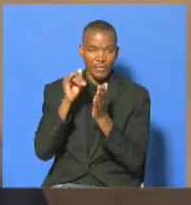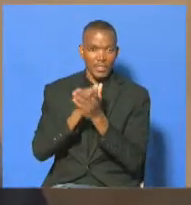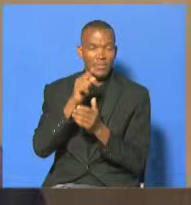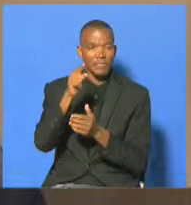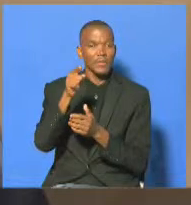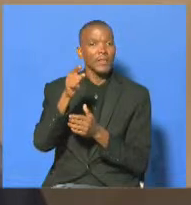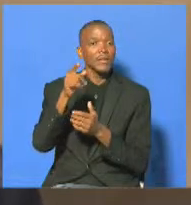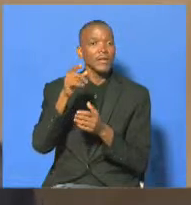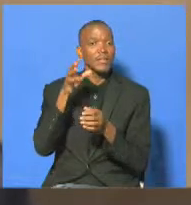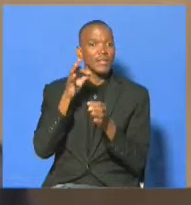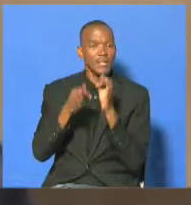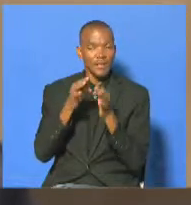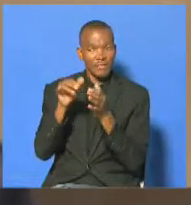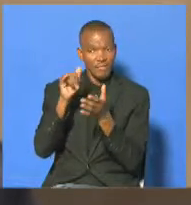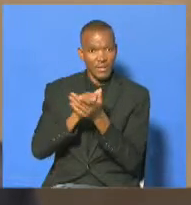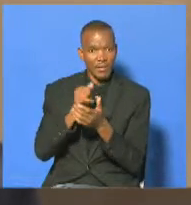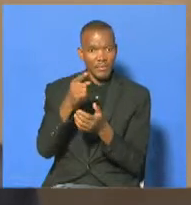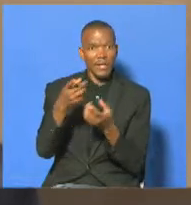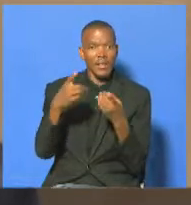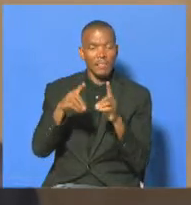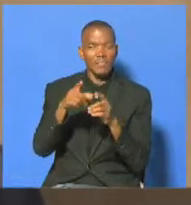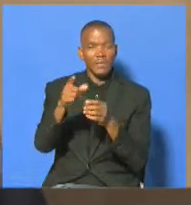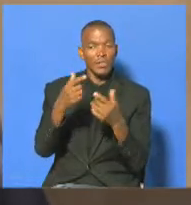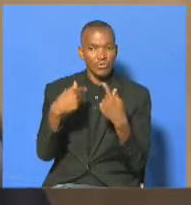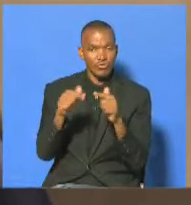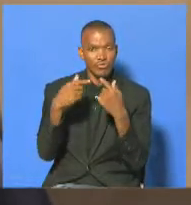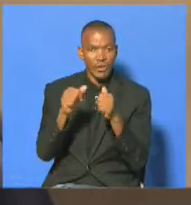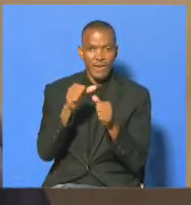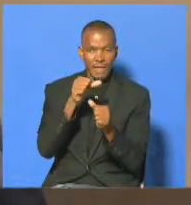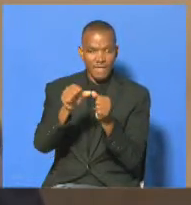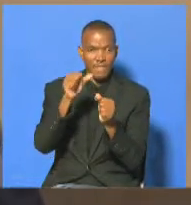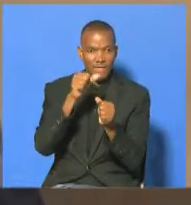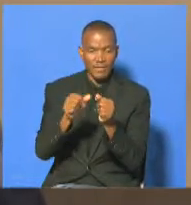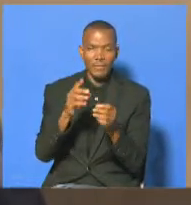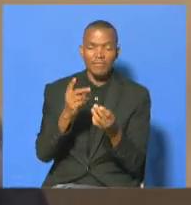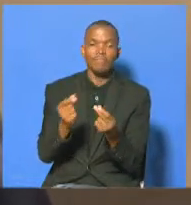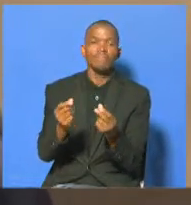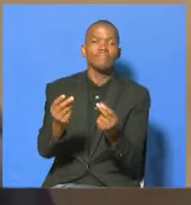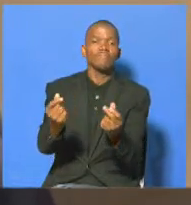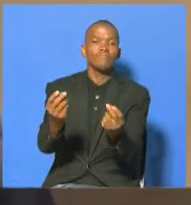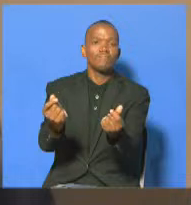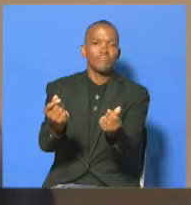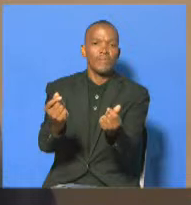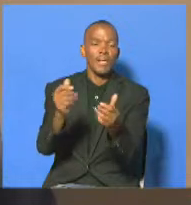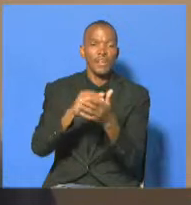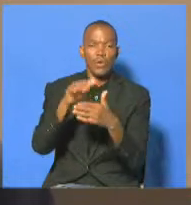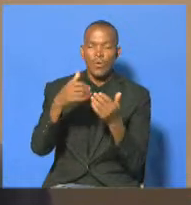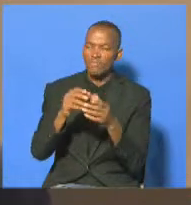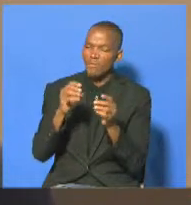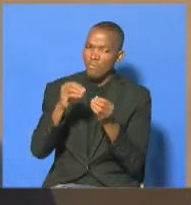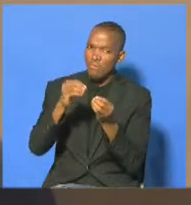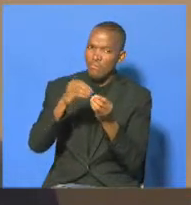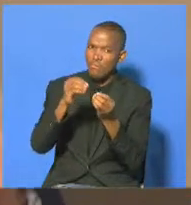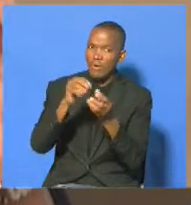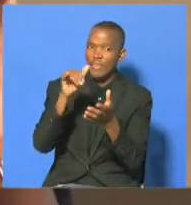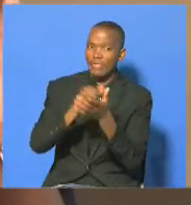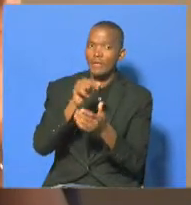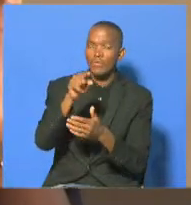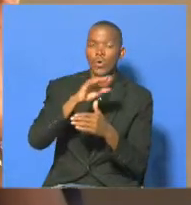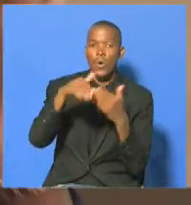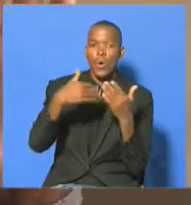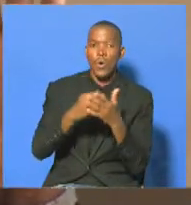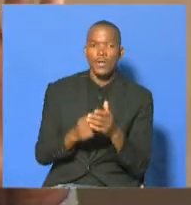ga thulaganyo e le leke ka thata gore le he gosa thata thata ya ba